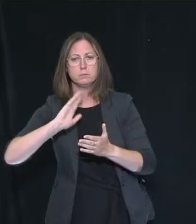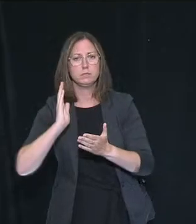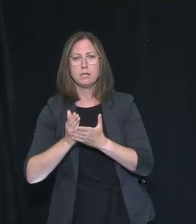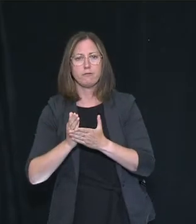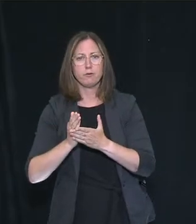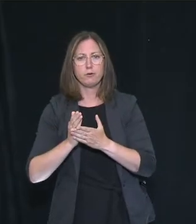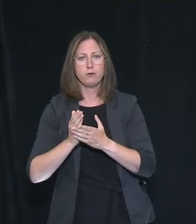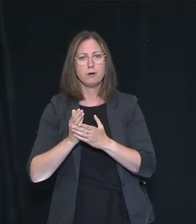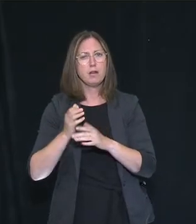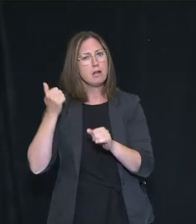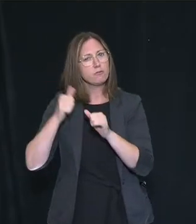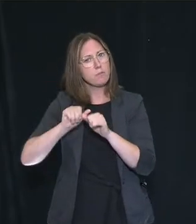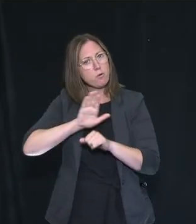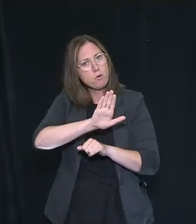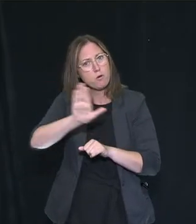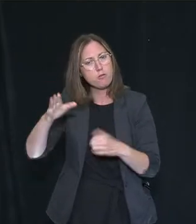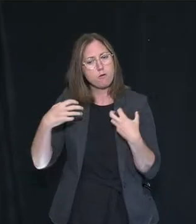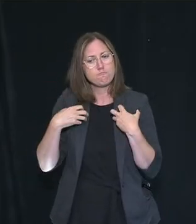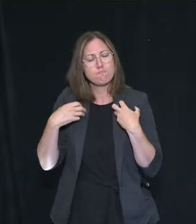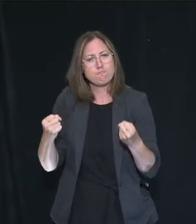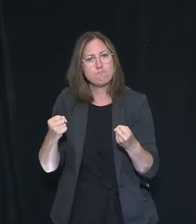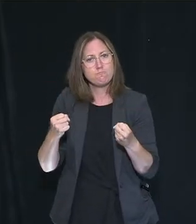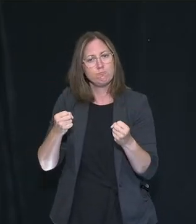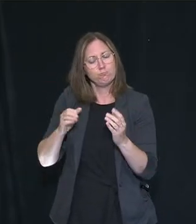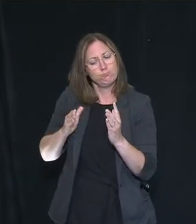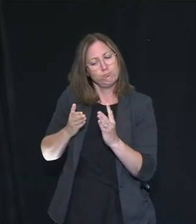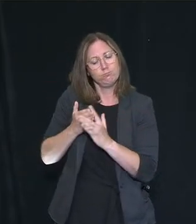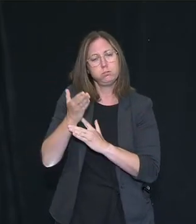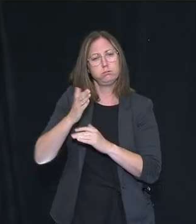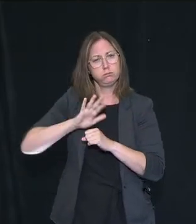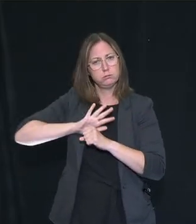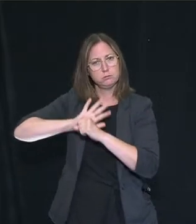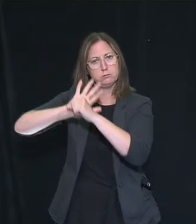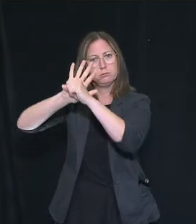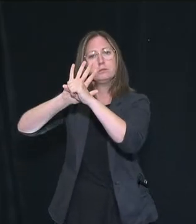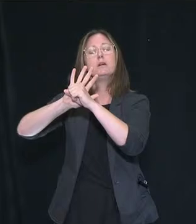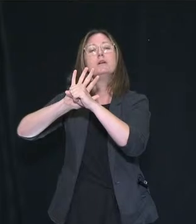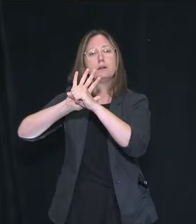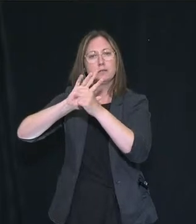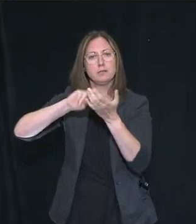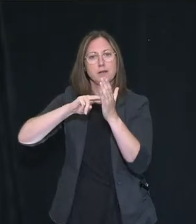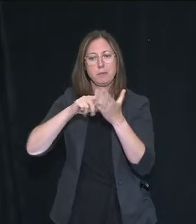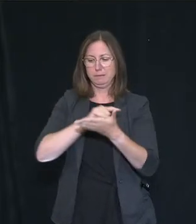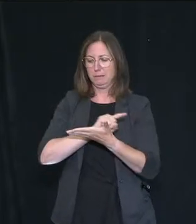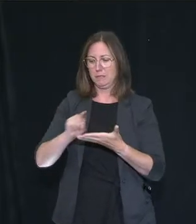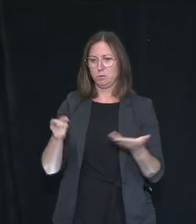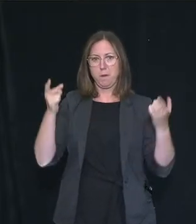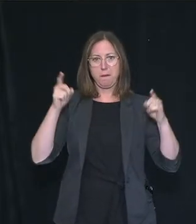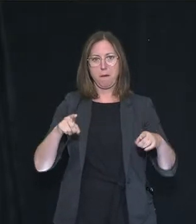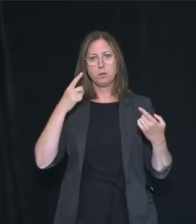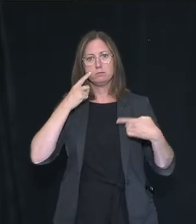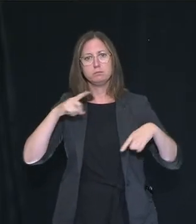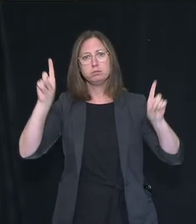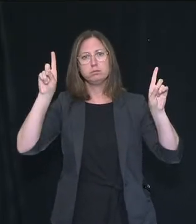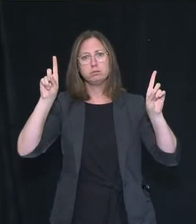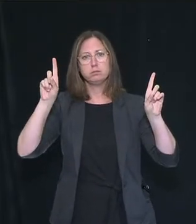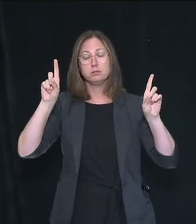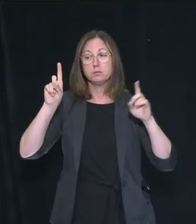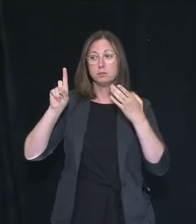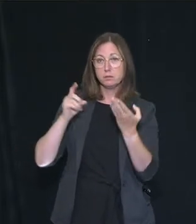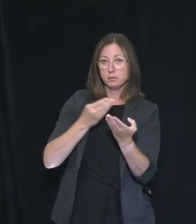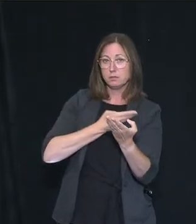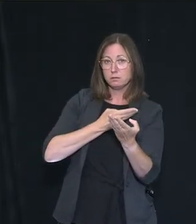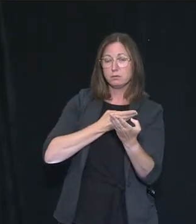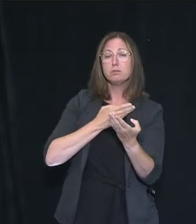because of their courage and resilience that we are here today. Your Holiness, their efforts